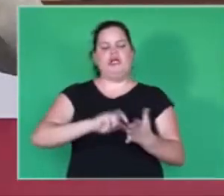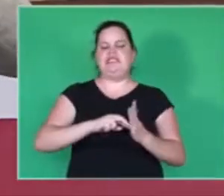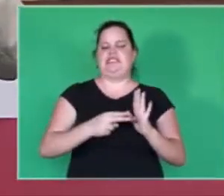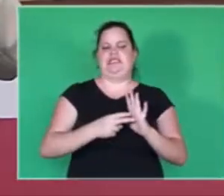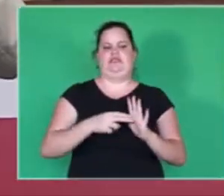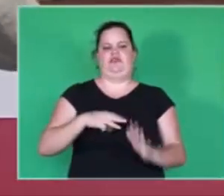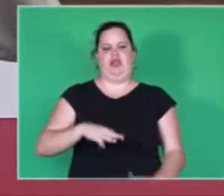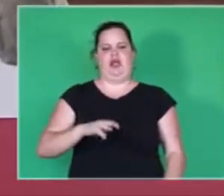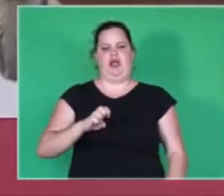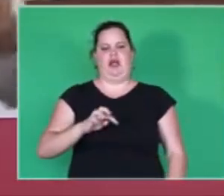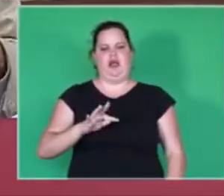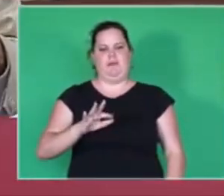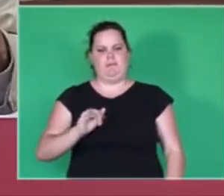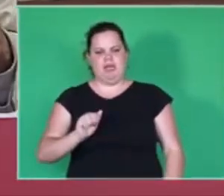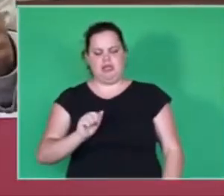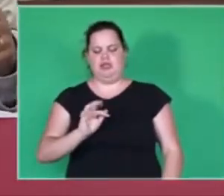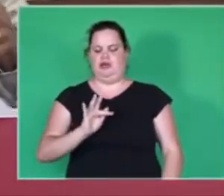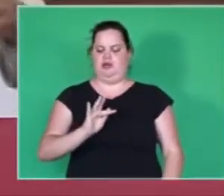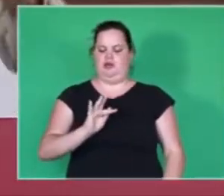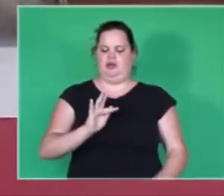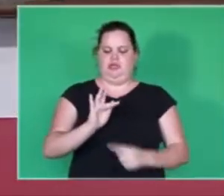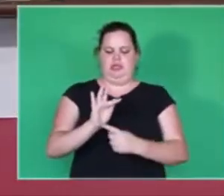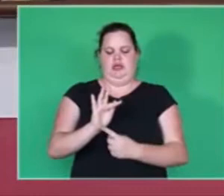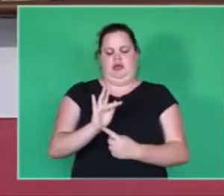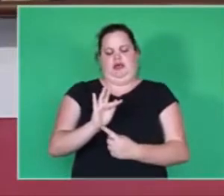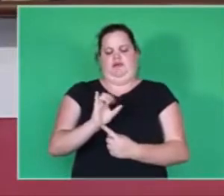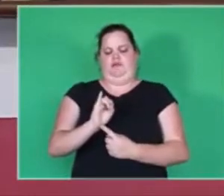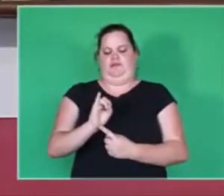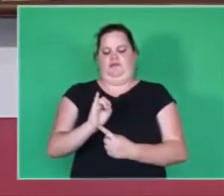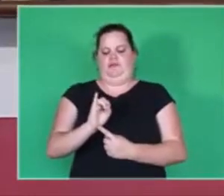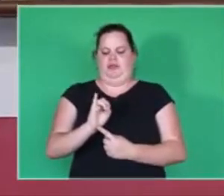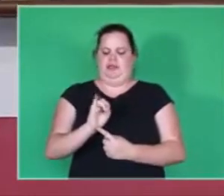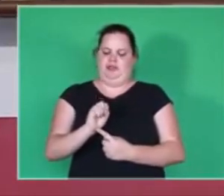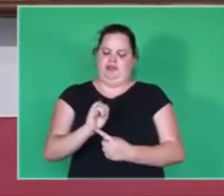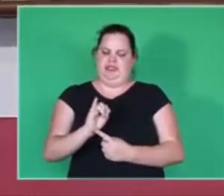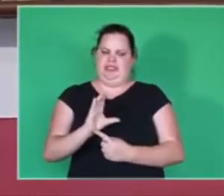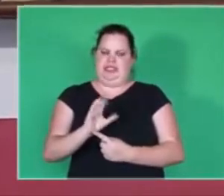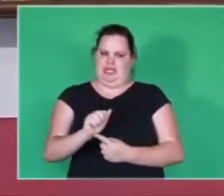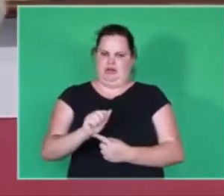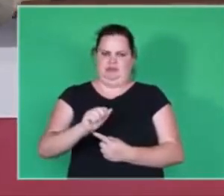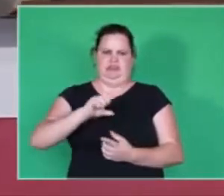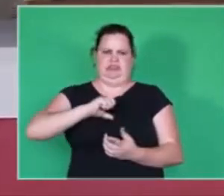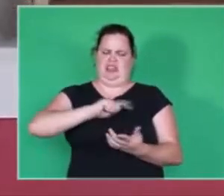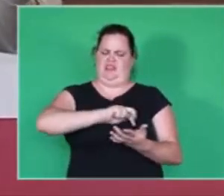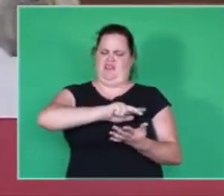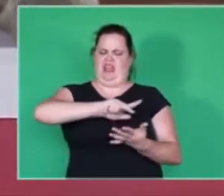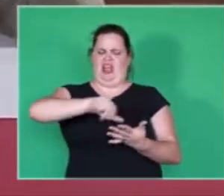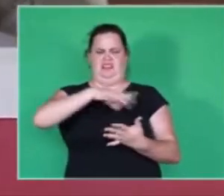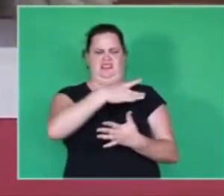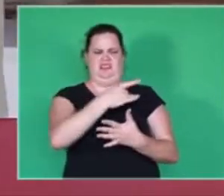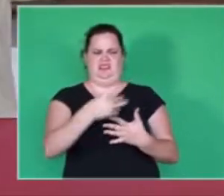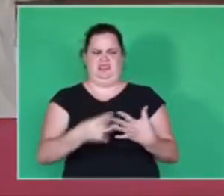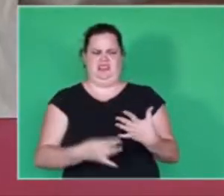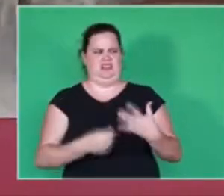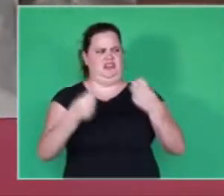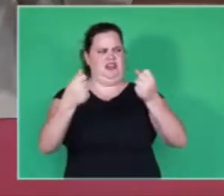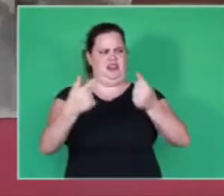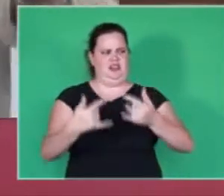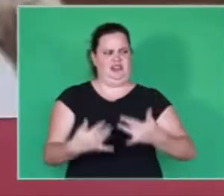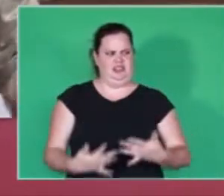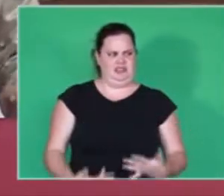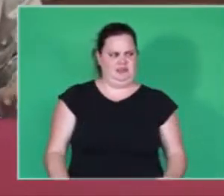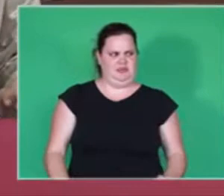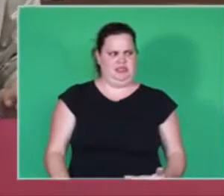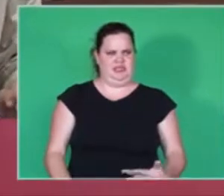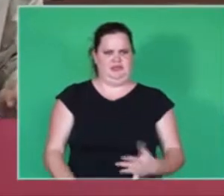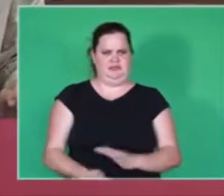is metaphysics? There are many explanations, many teachers here. It's beyond